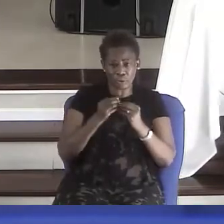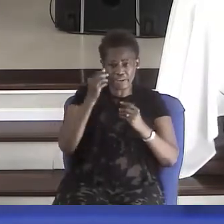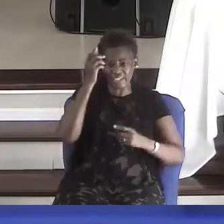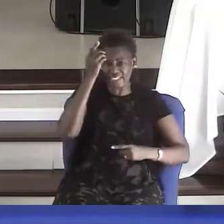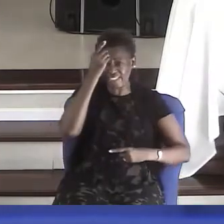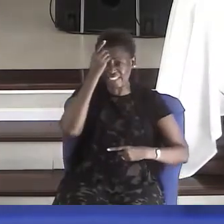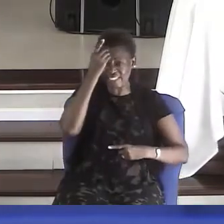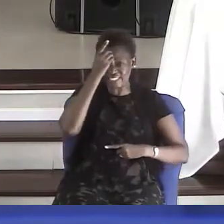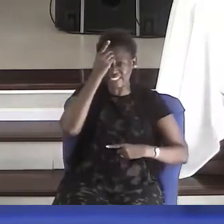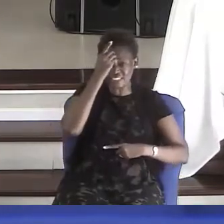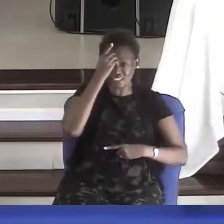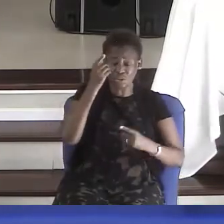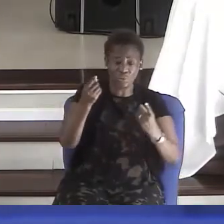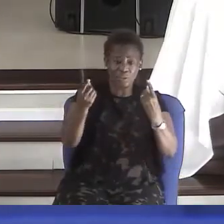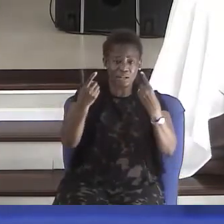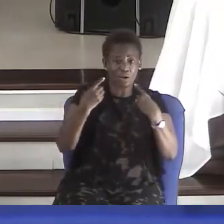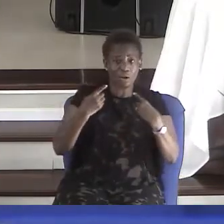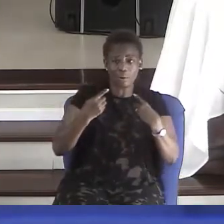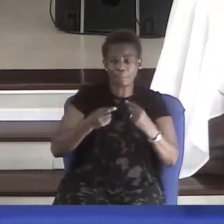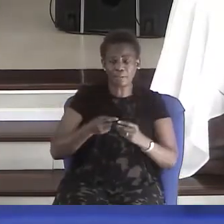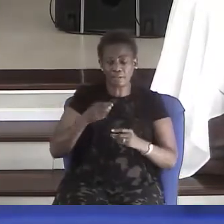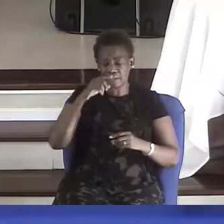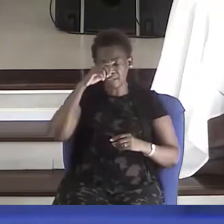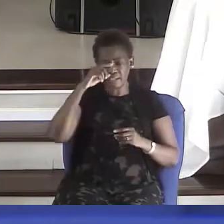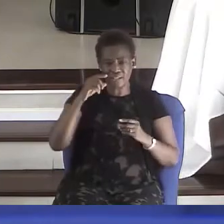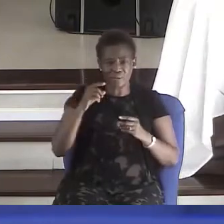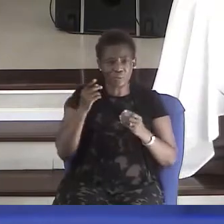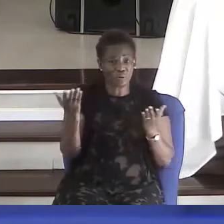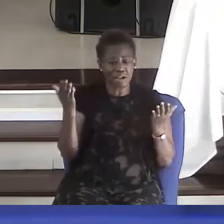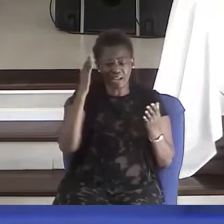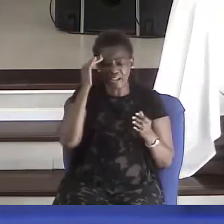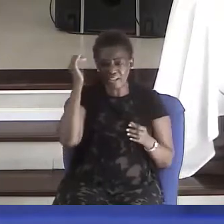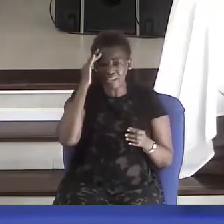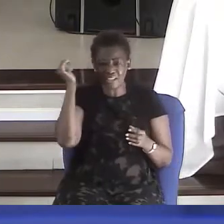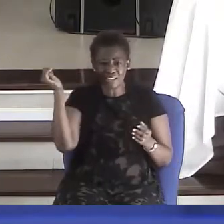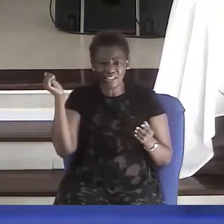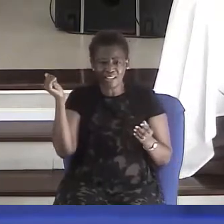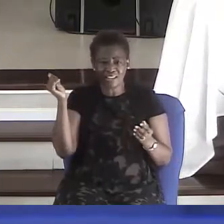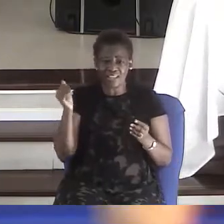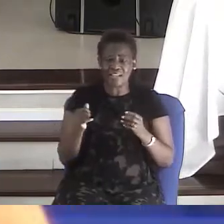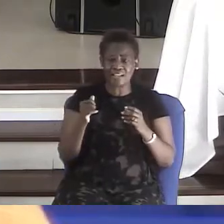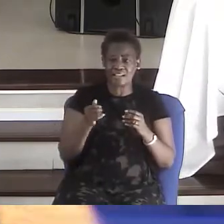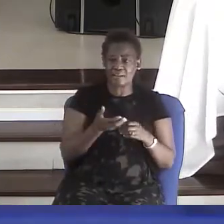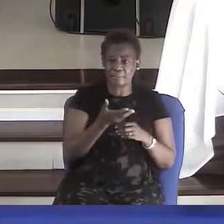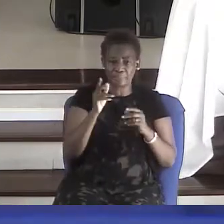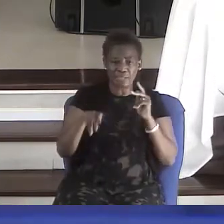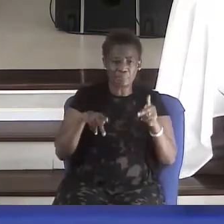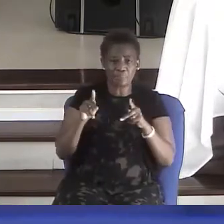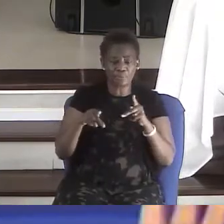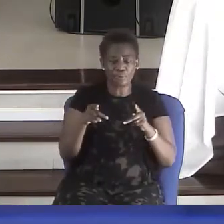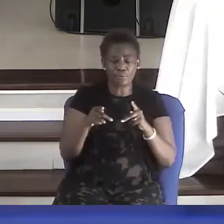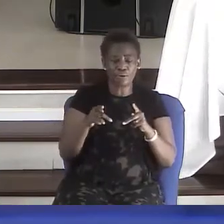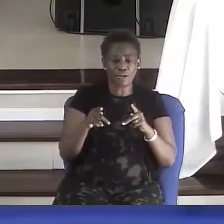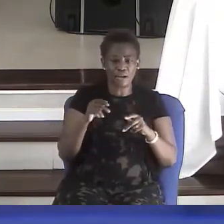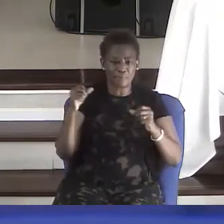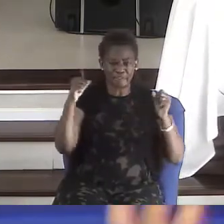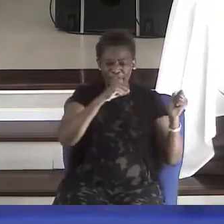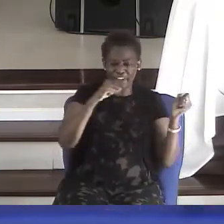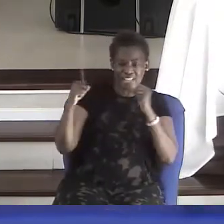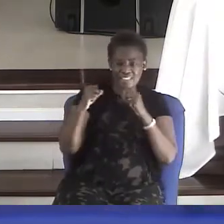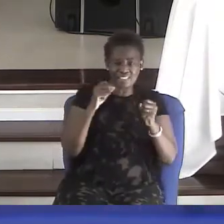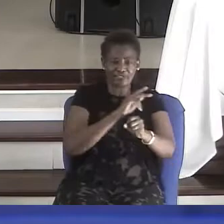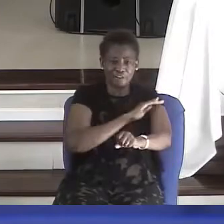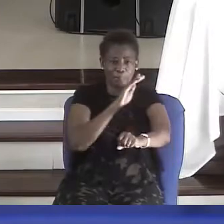for prominence and power and leadership, my brothers and sisters. And as they fight and fight